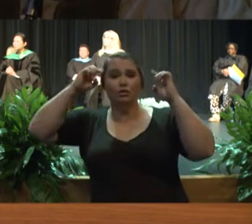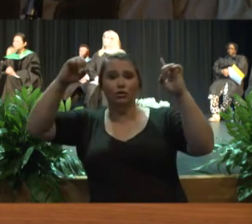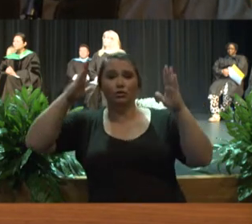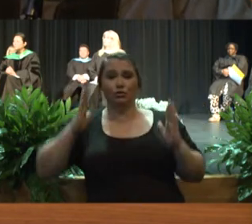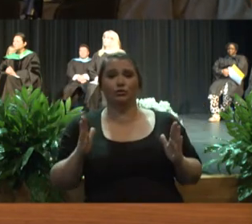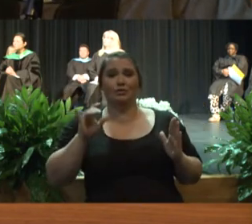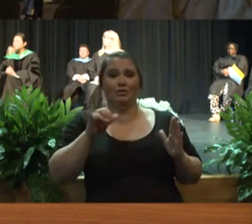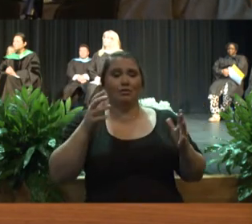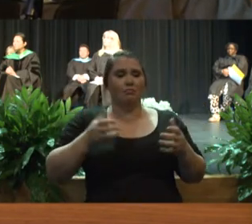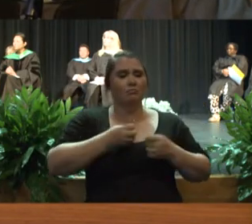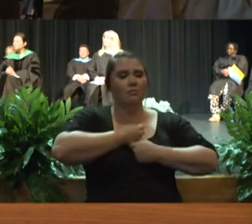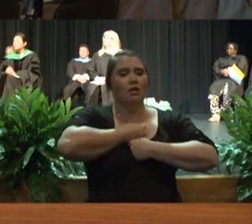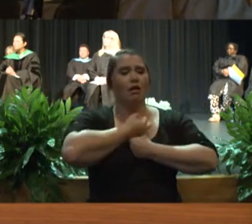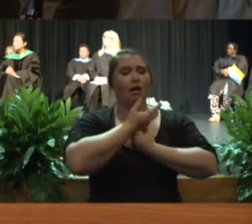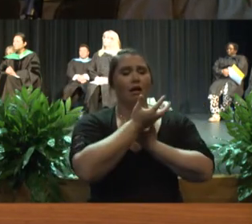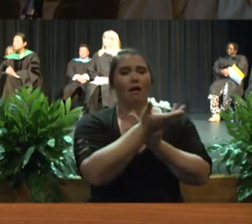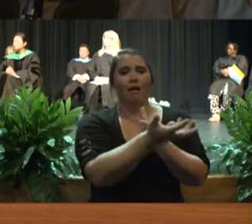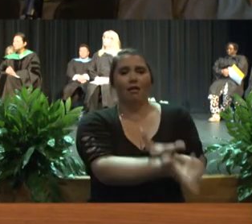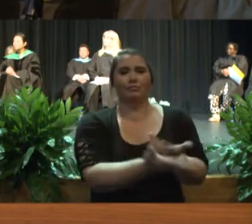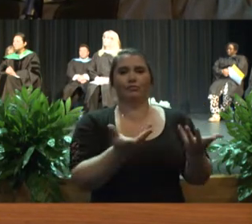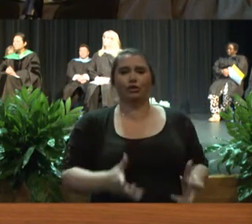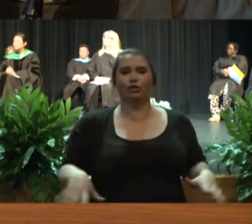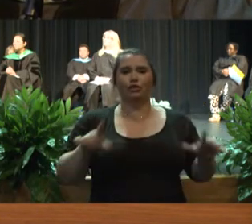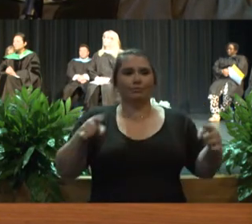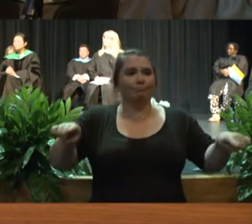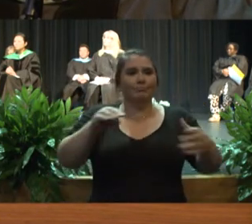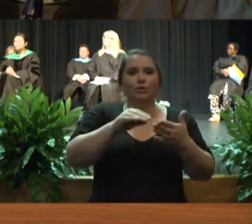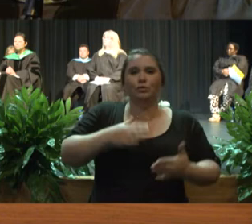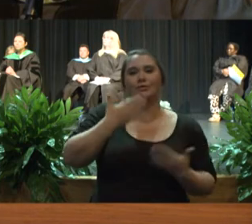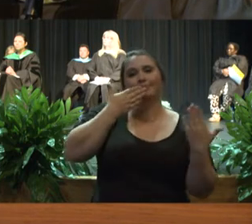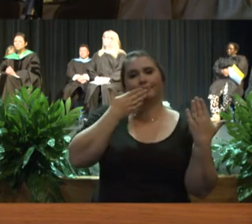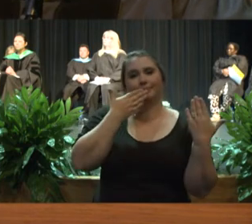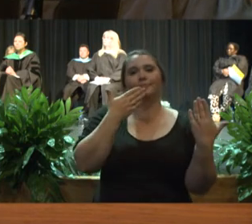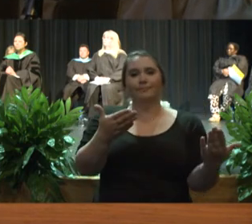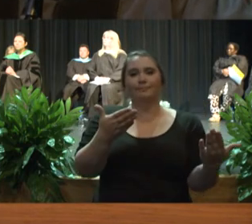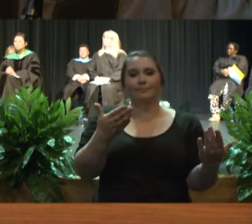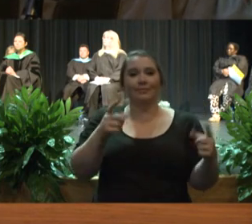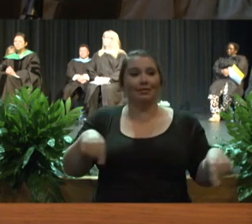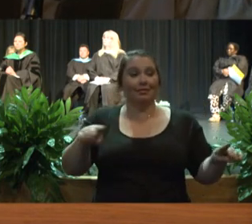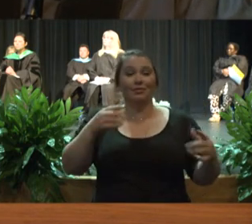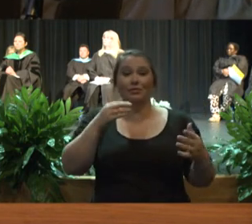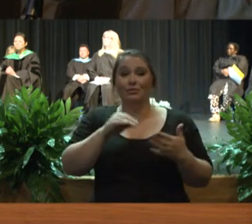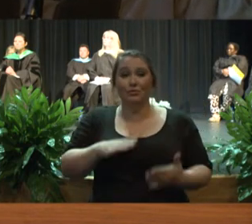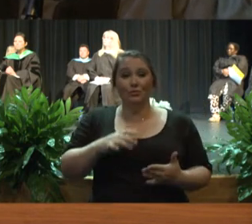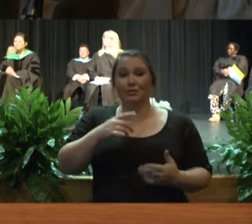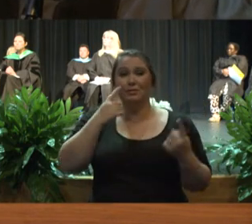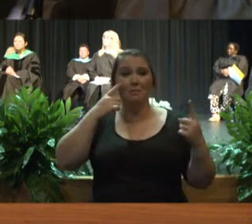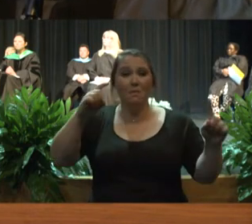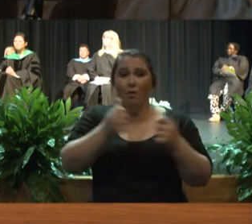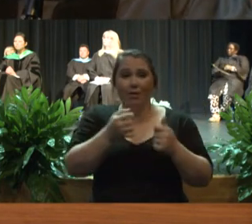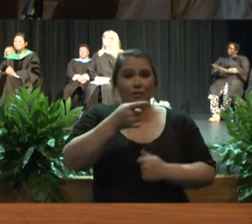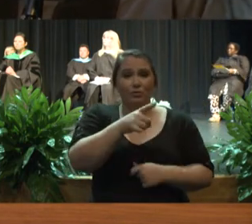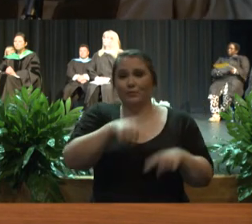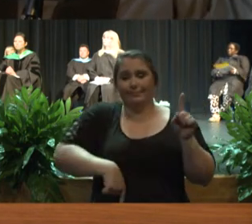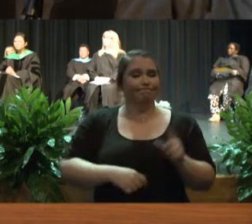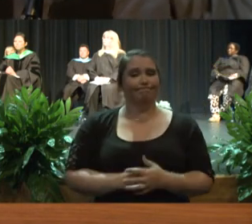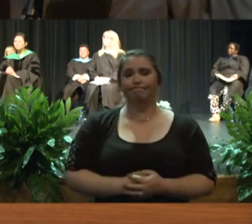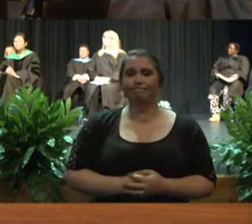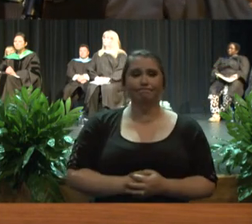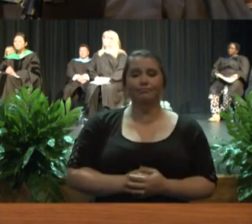much of your heart into our students, thank you. These students would not be here without